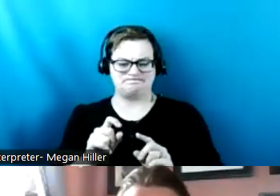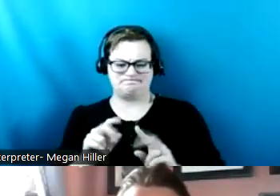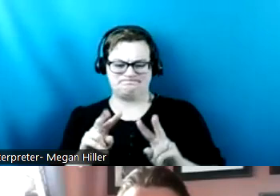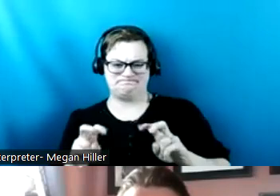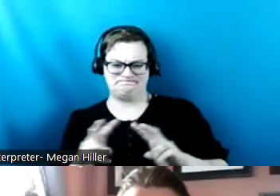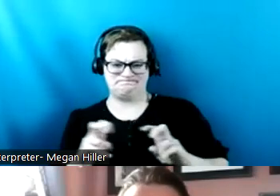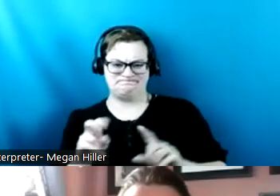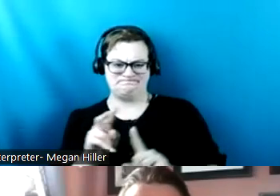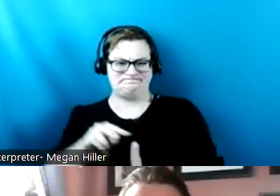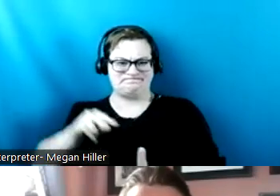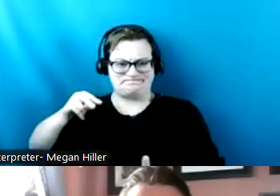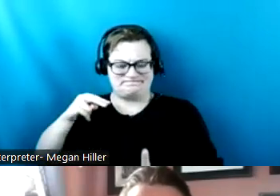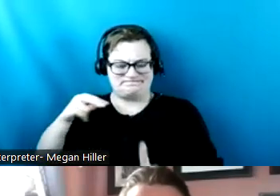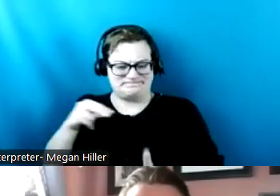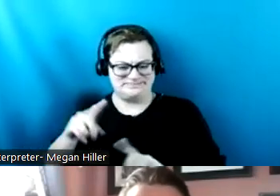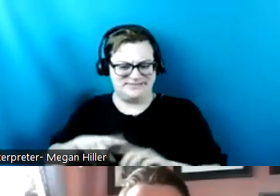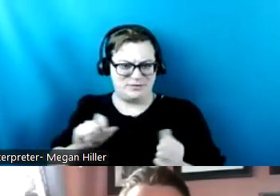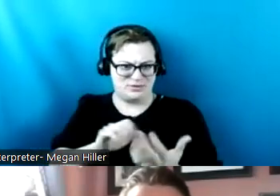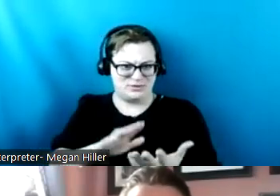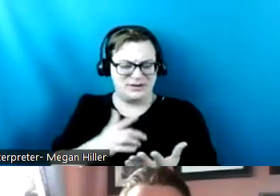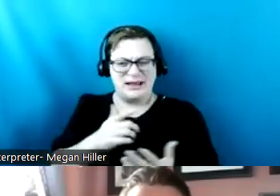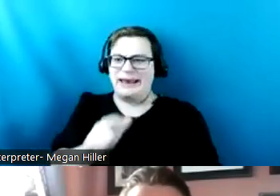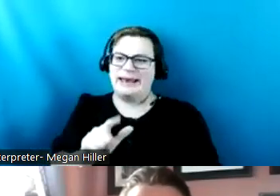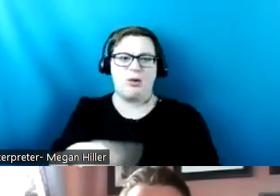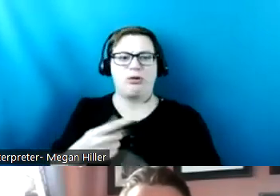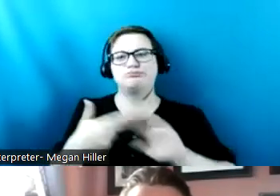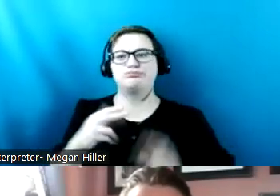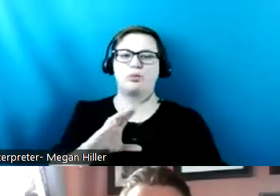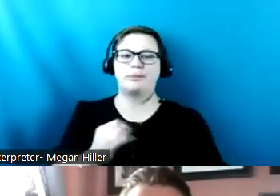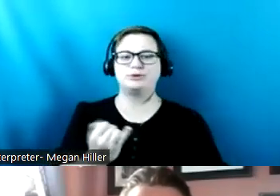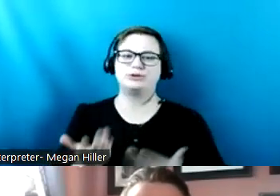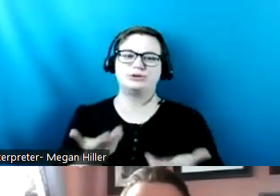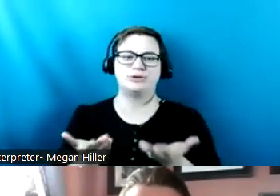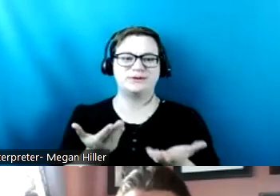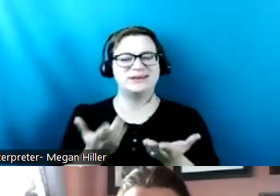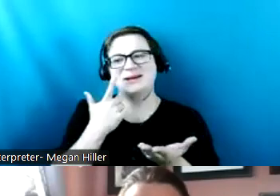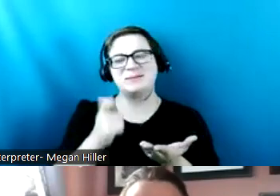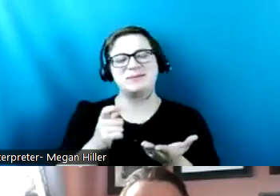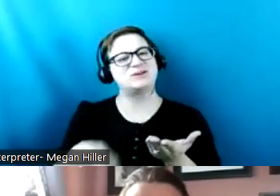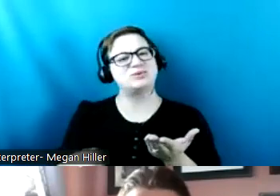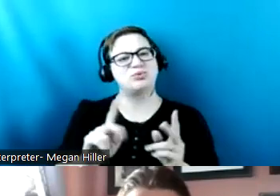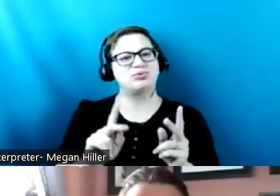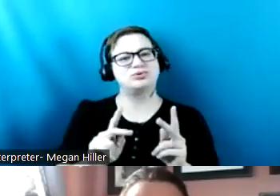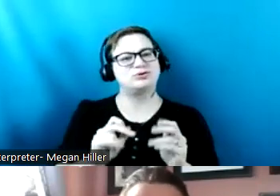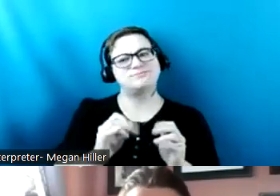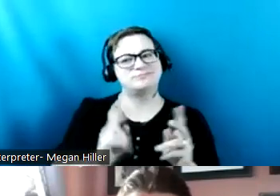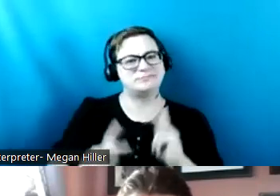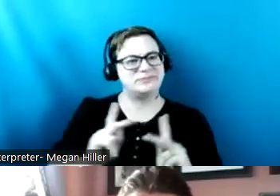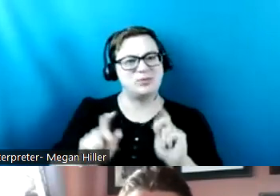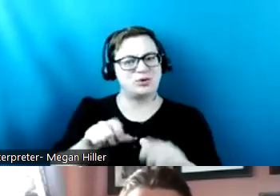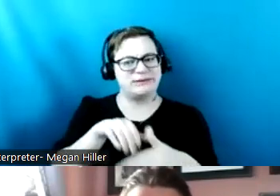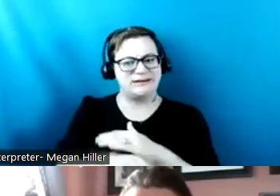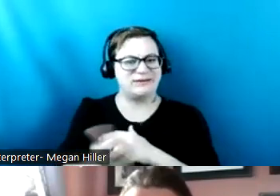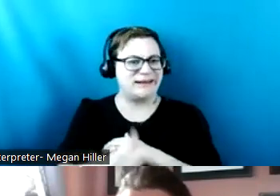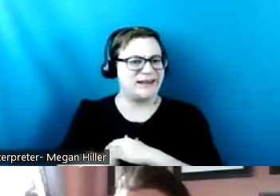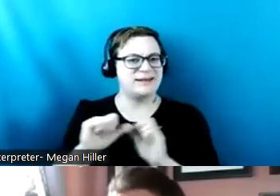justice services, because these folks can walk in the door at any of the base level agencies, and we want to